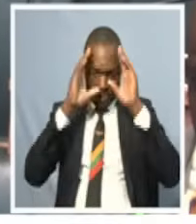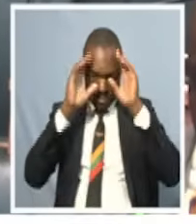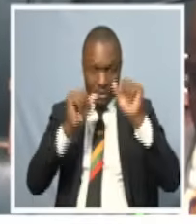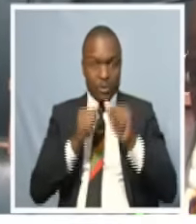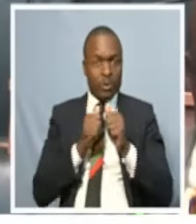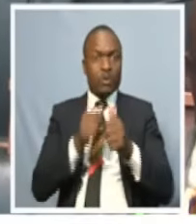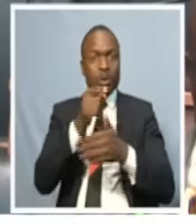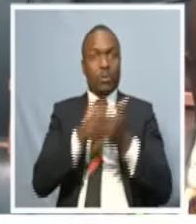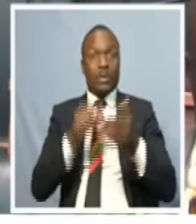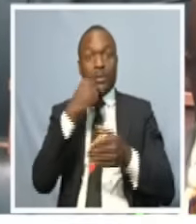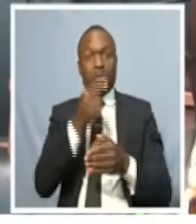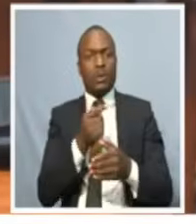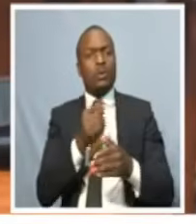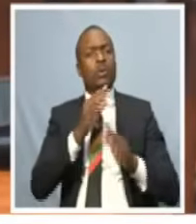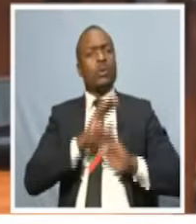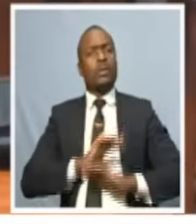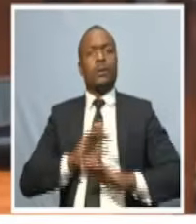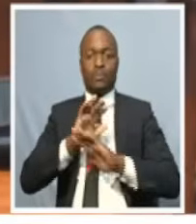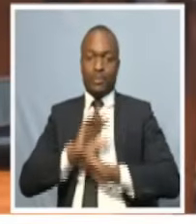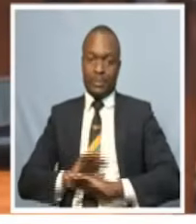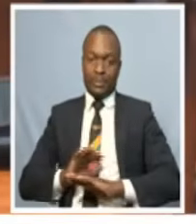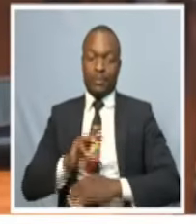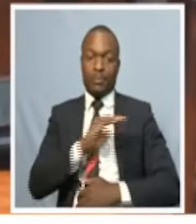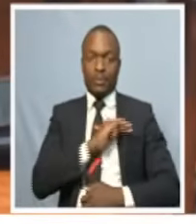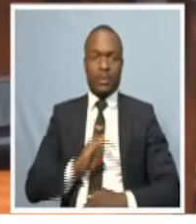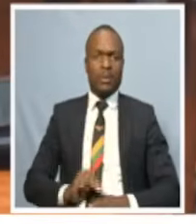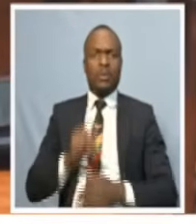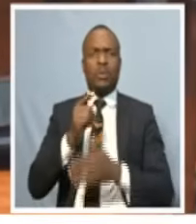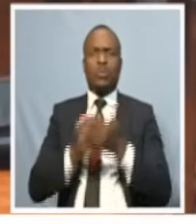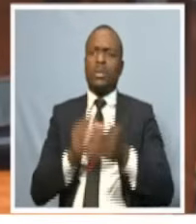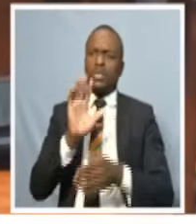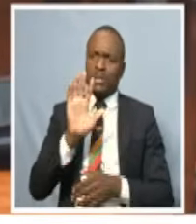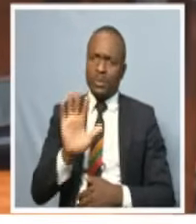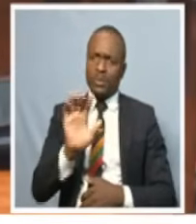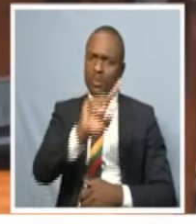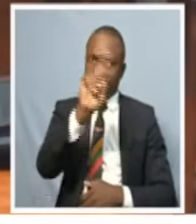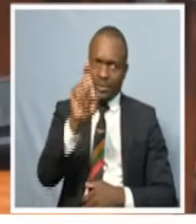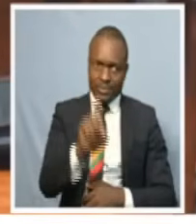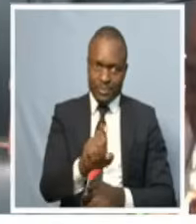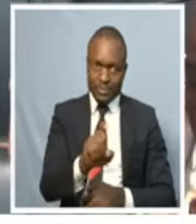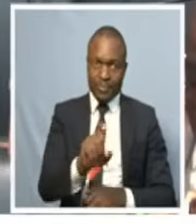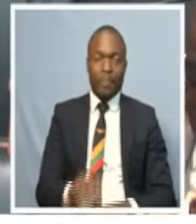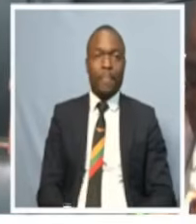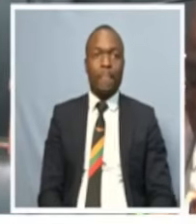says. and Order, what he does. honorable members. Madam Speaker. What is your question? Madam Speaker,